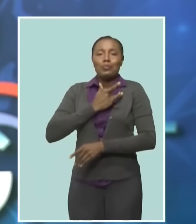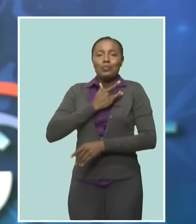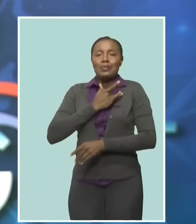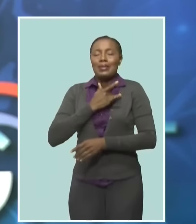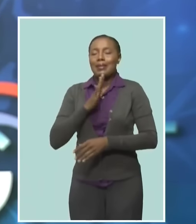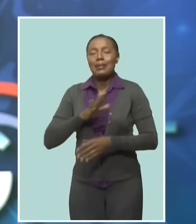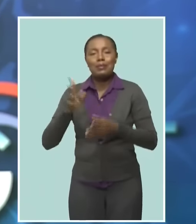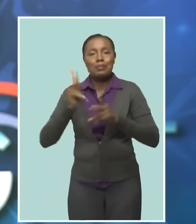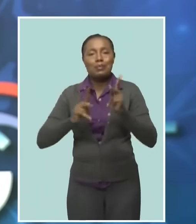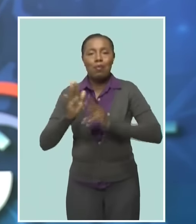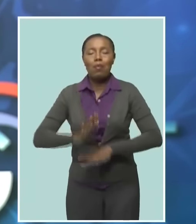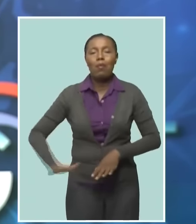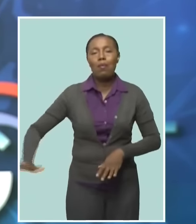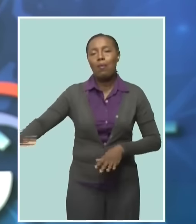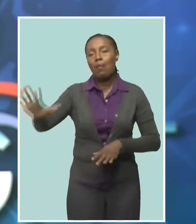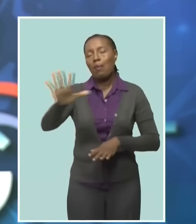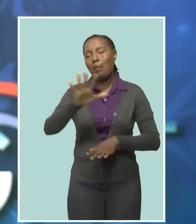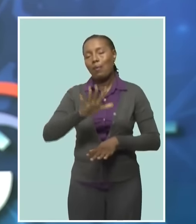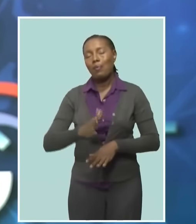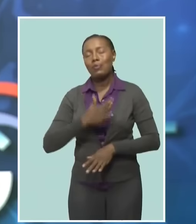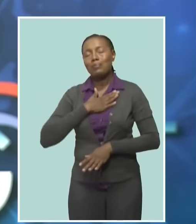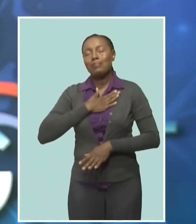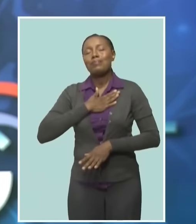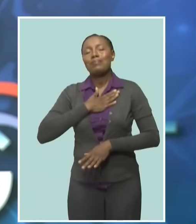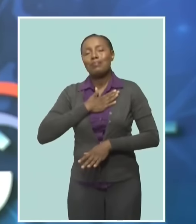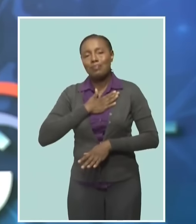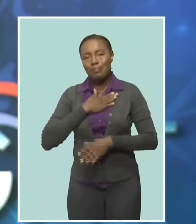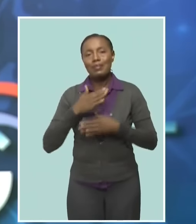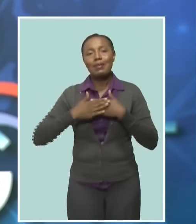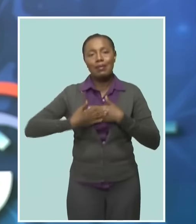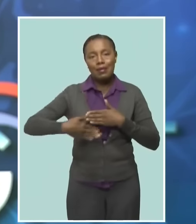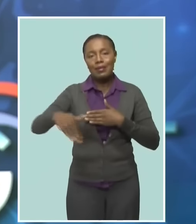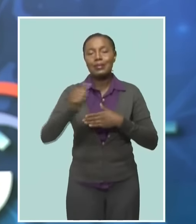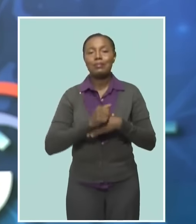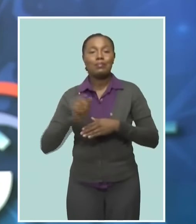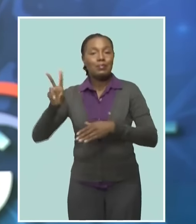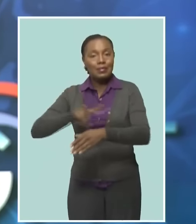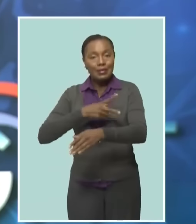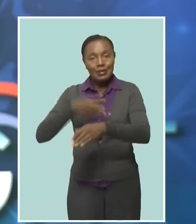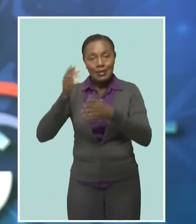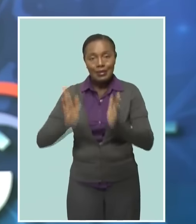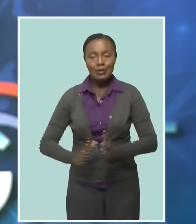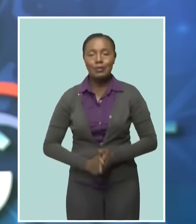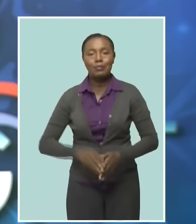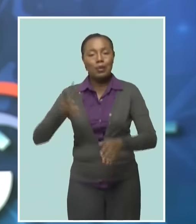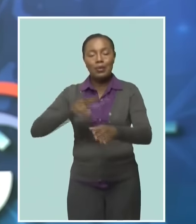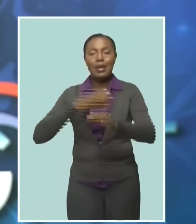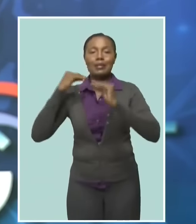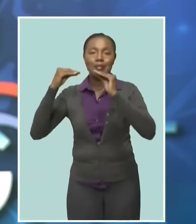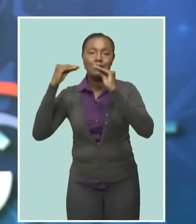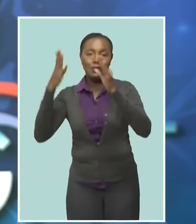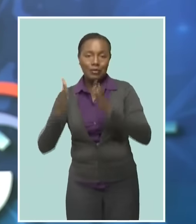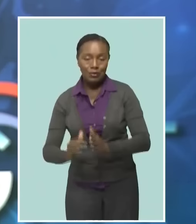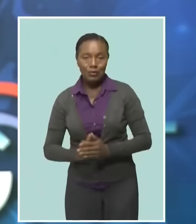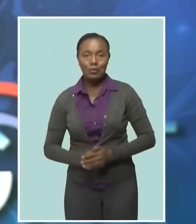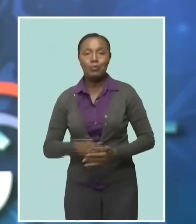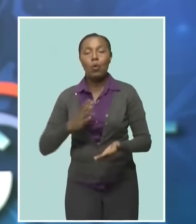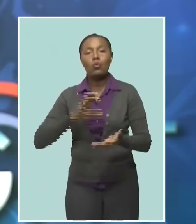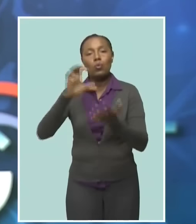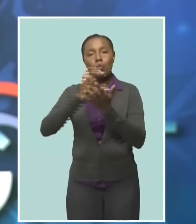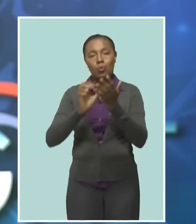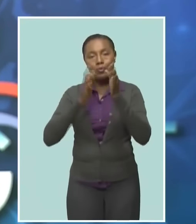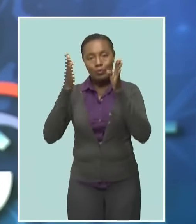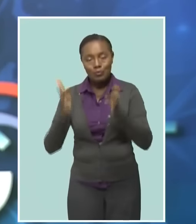residents across that urban corridor and beyond. As a dancer, dance instructor and choreographer and cultural